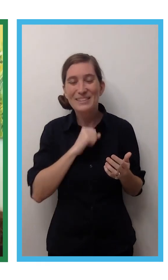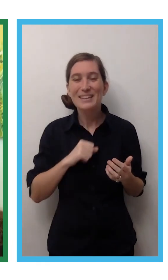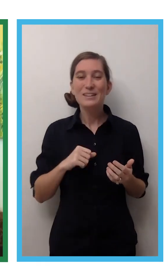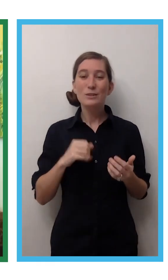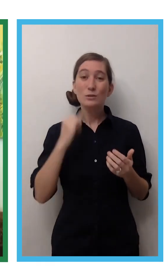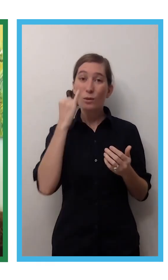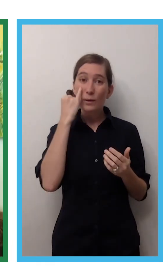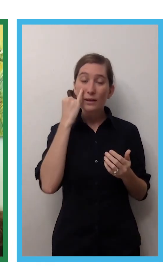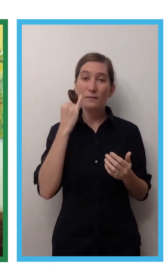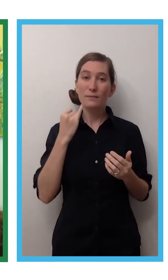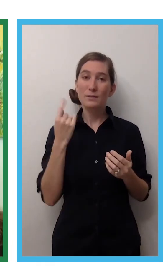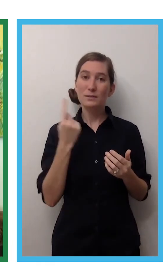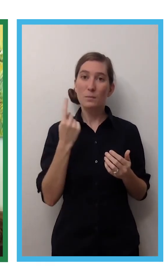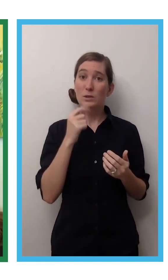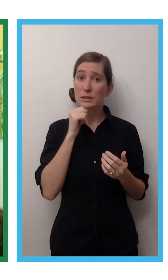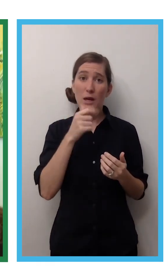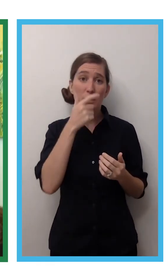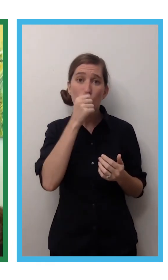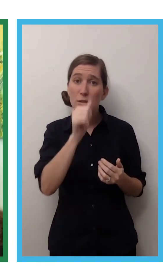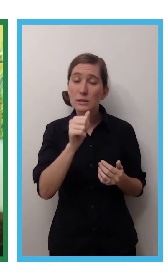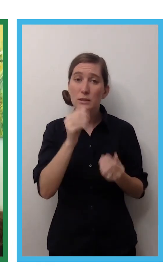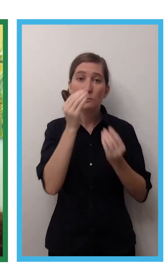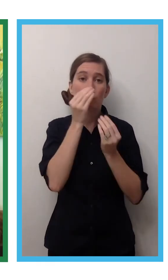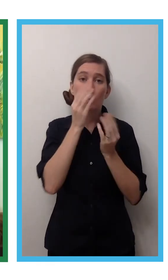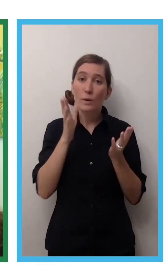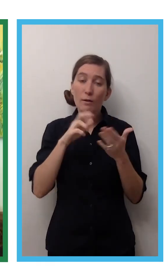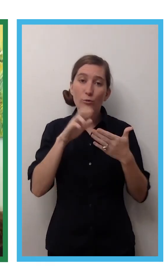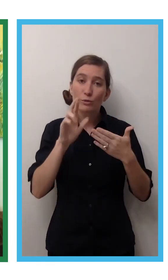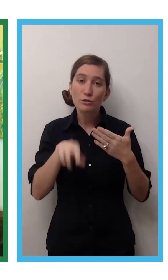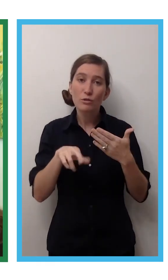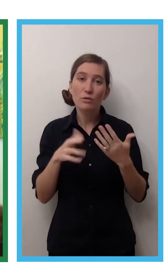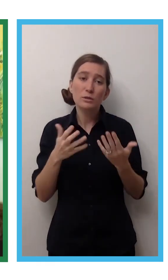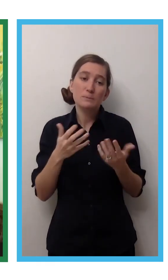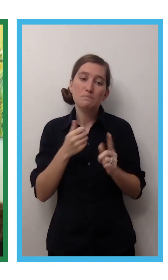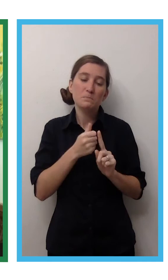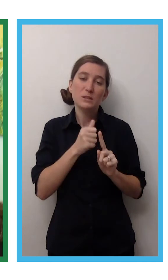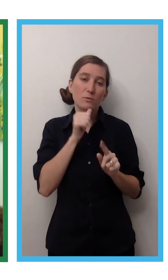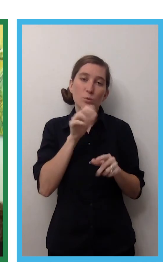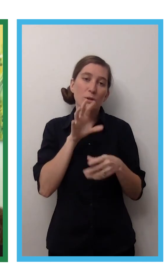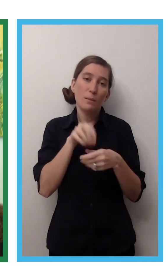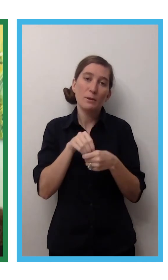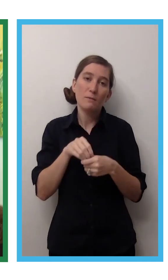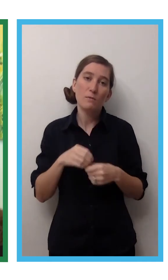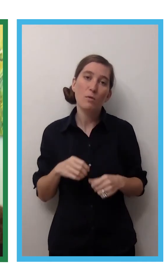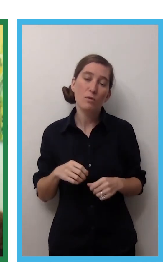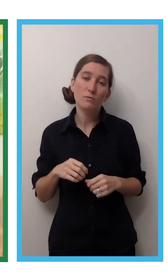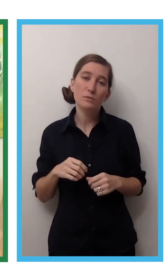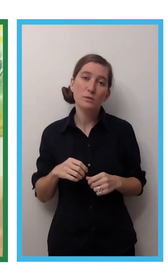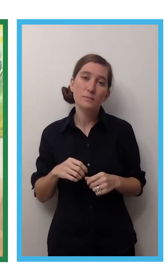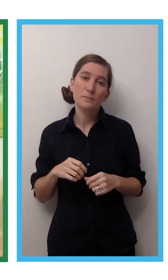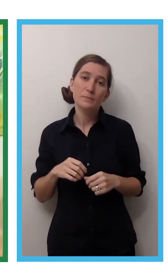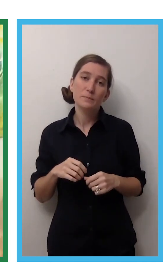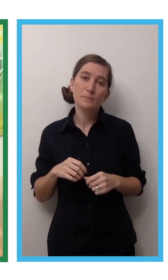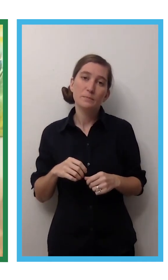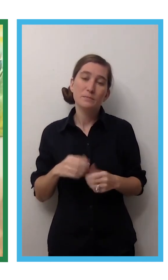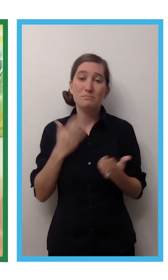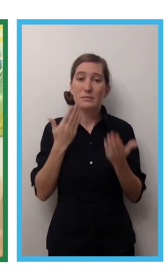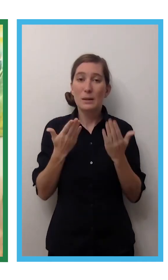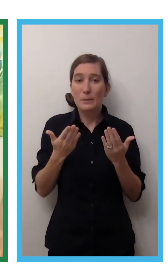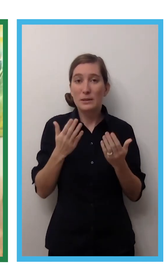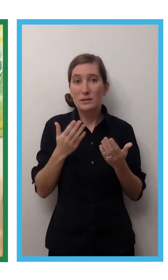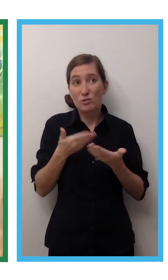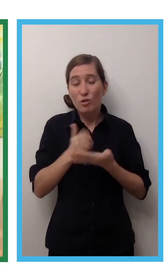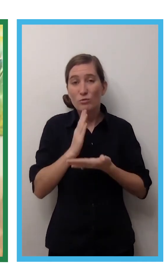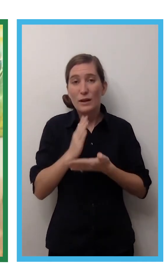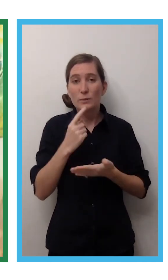it's not something that you are particularly knowledgeable about, then maybe the best thing to do is to pass. Because you